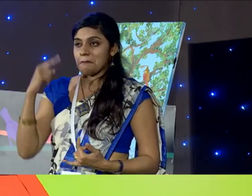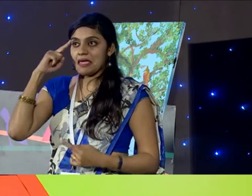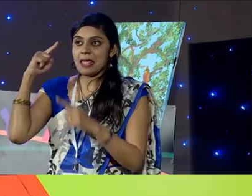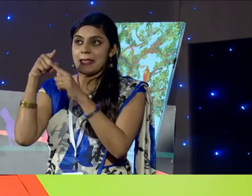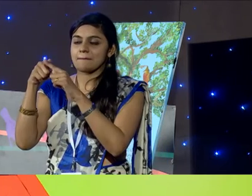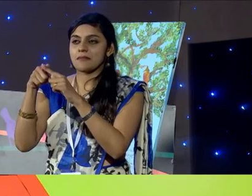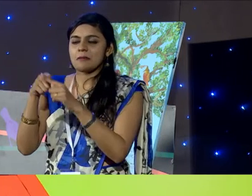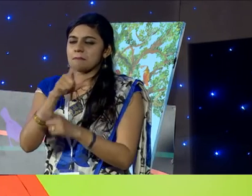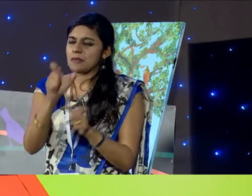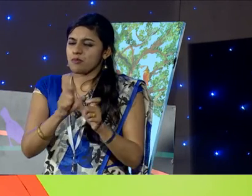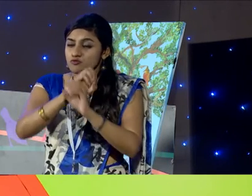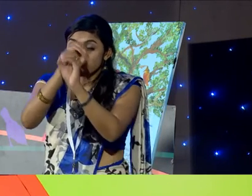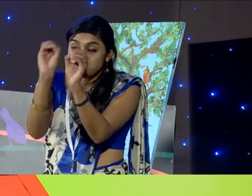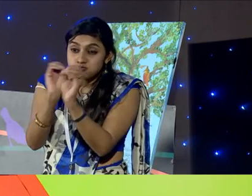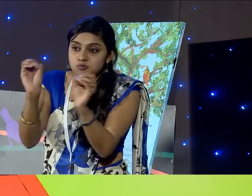education, okay?